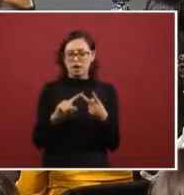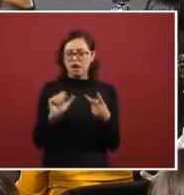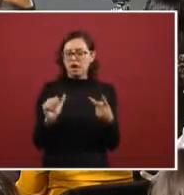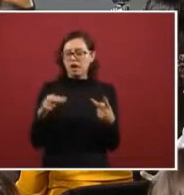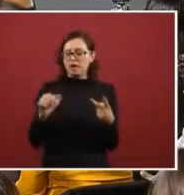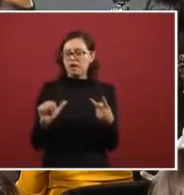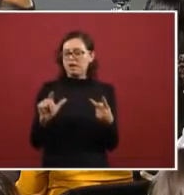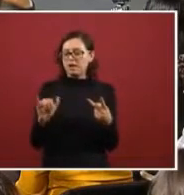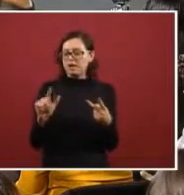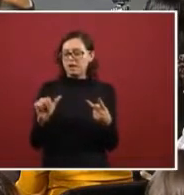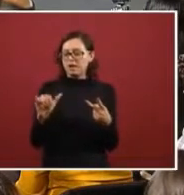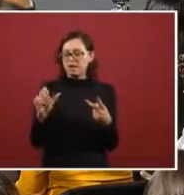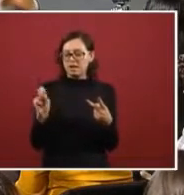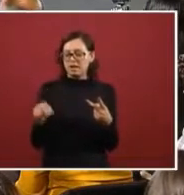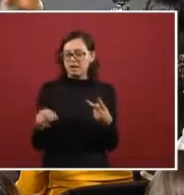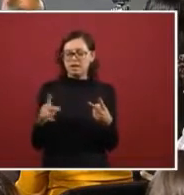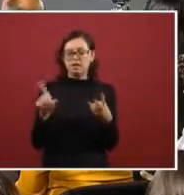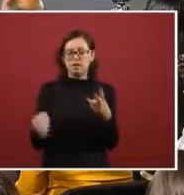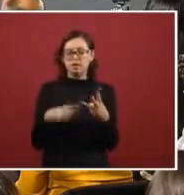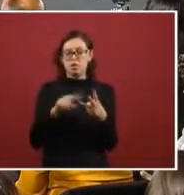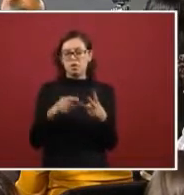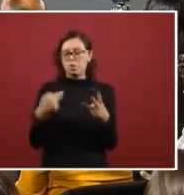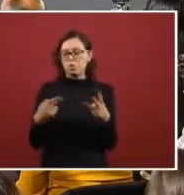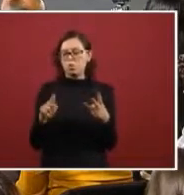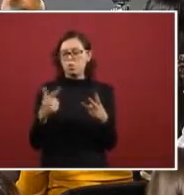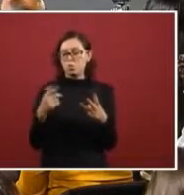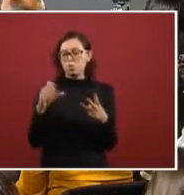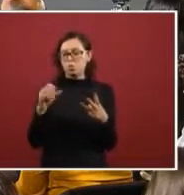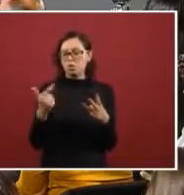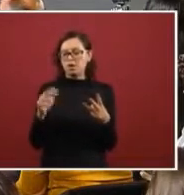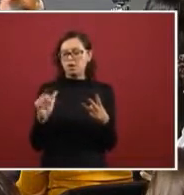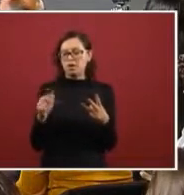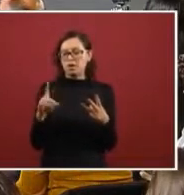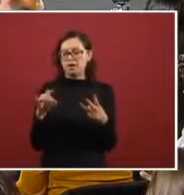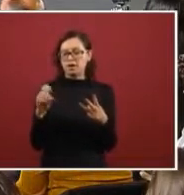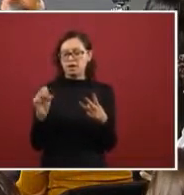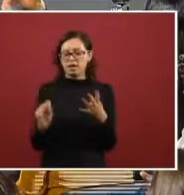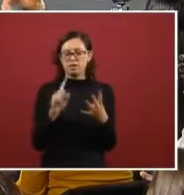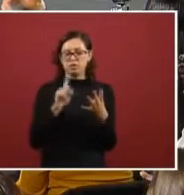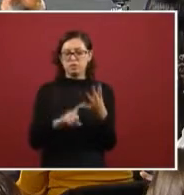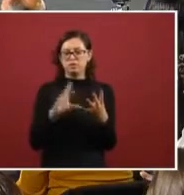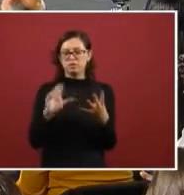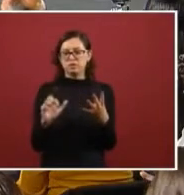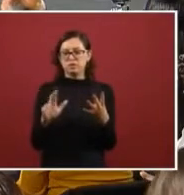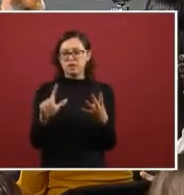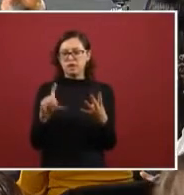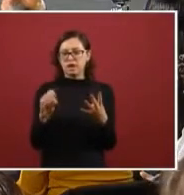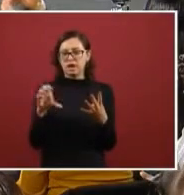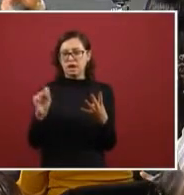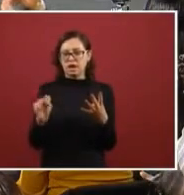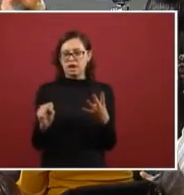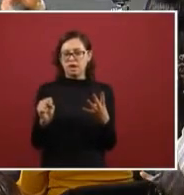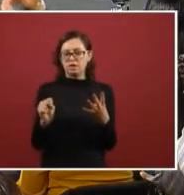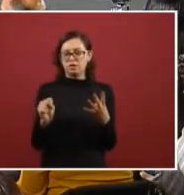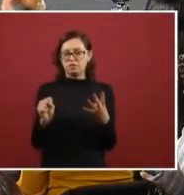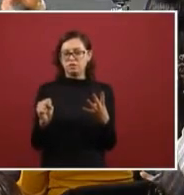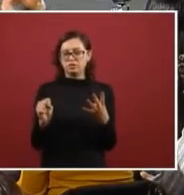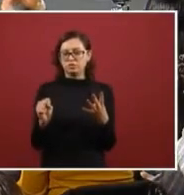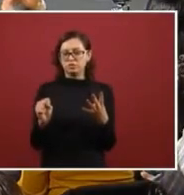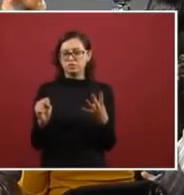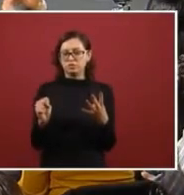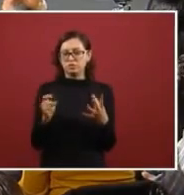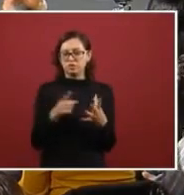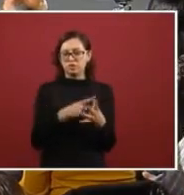Lilian Martín del Pozo, Hugo Delgado, that are in charge of monitoring seismic activity.